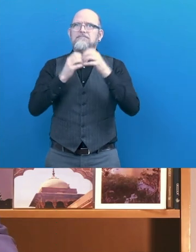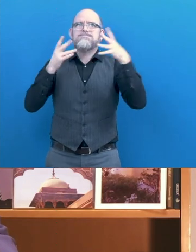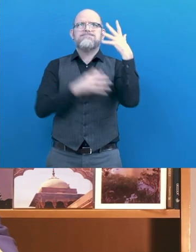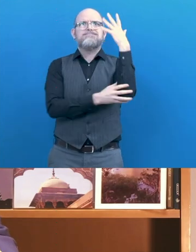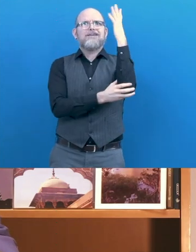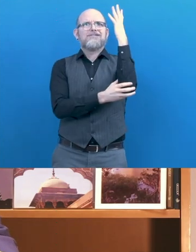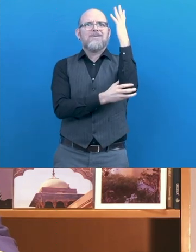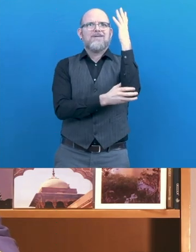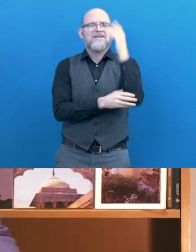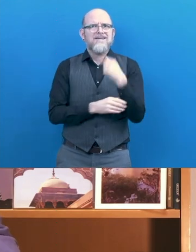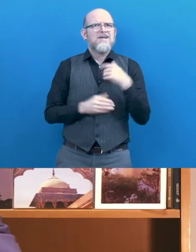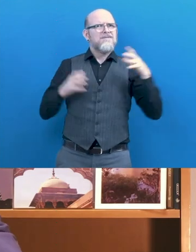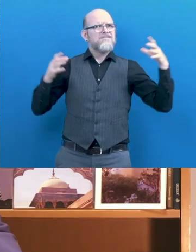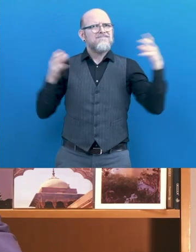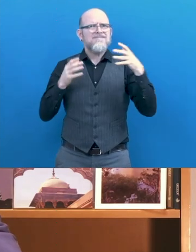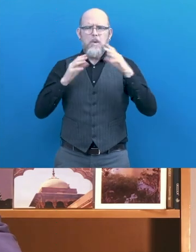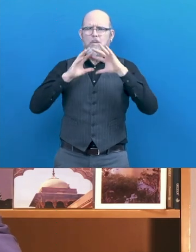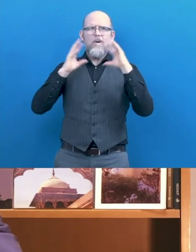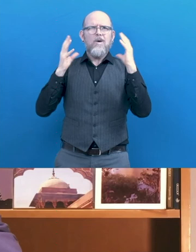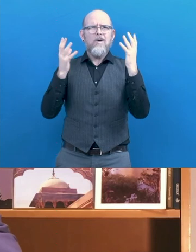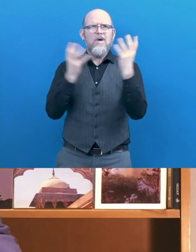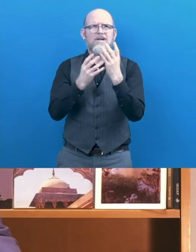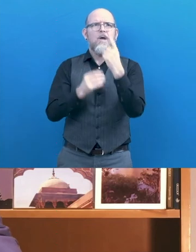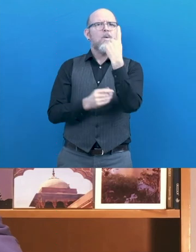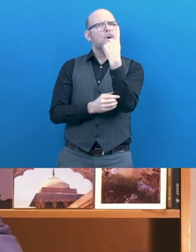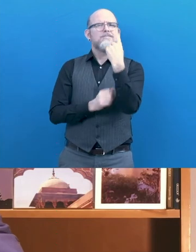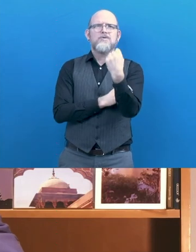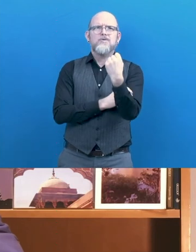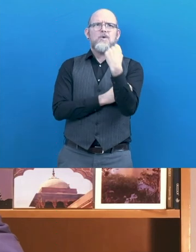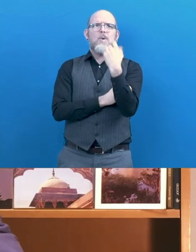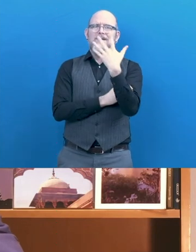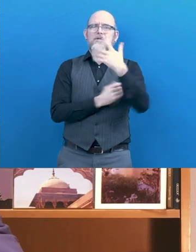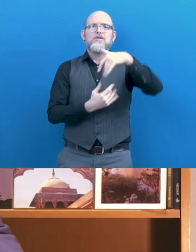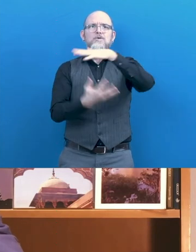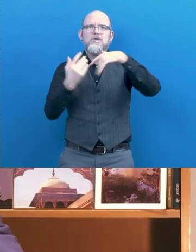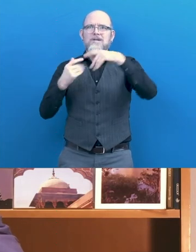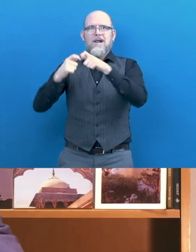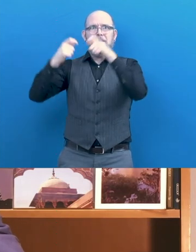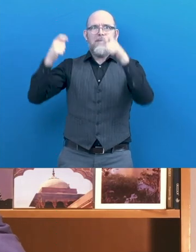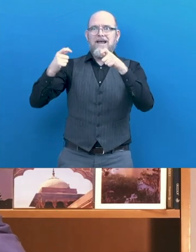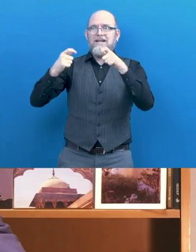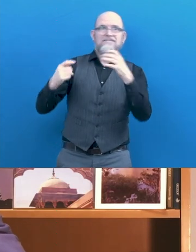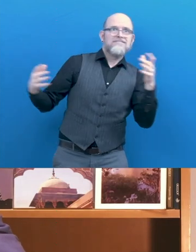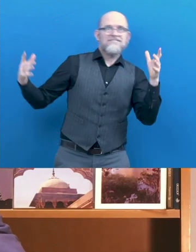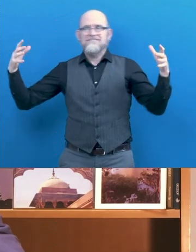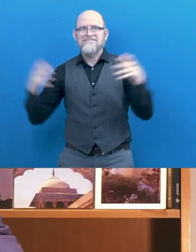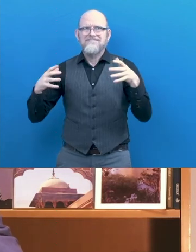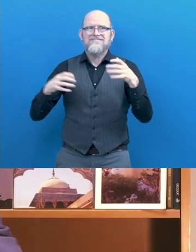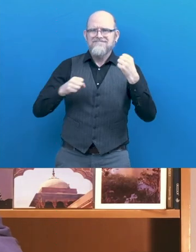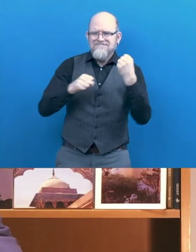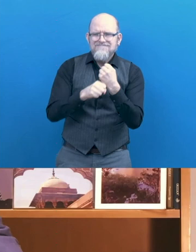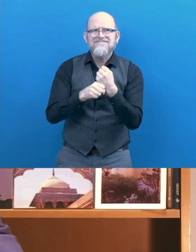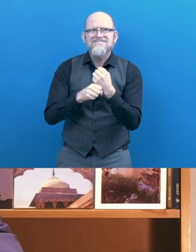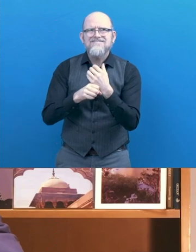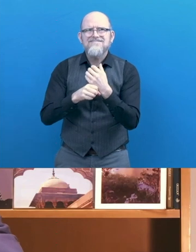bring some of the world's most strong social entrepreneurs for disability